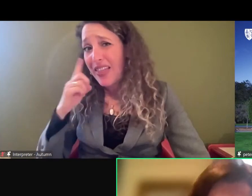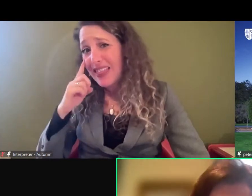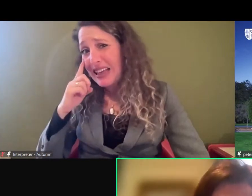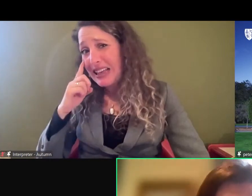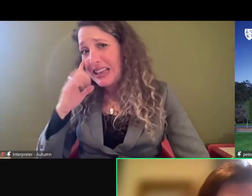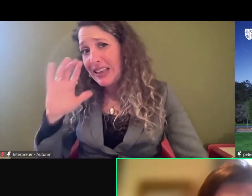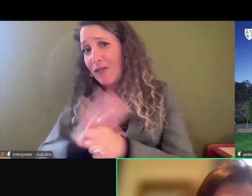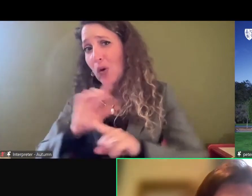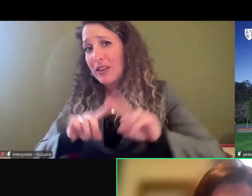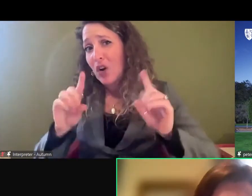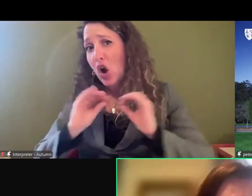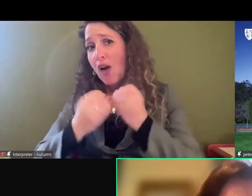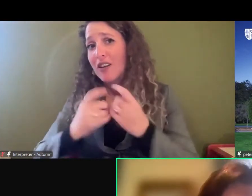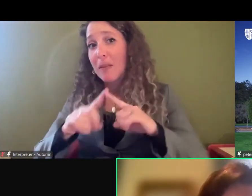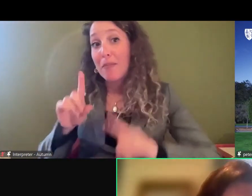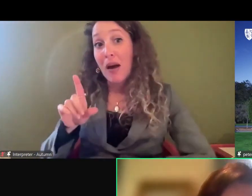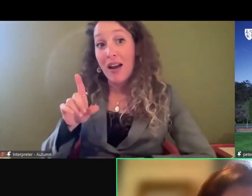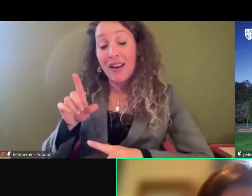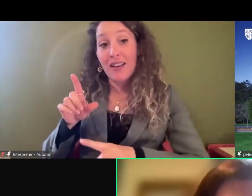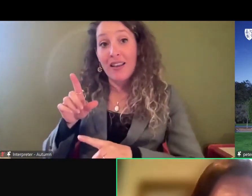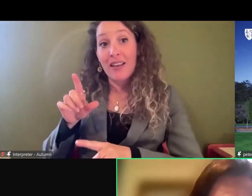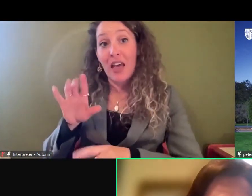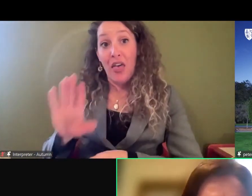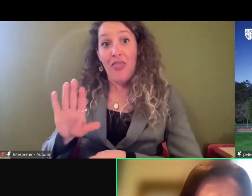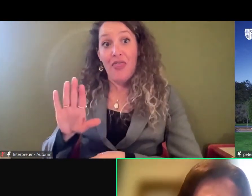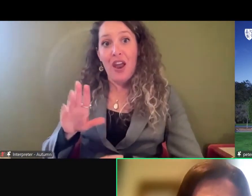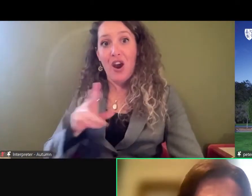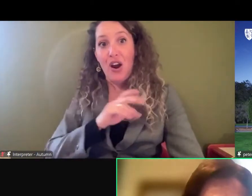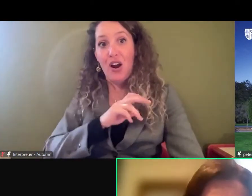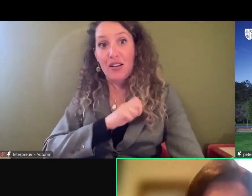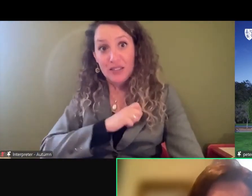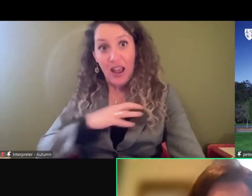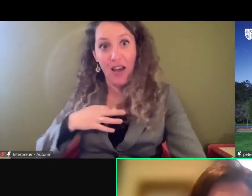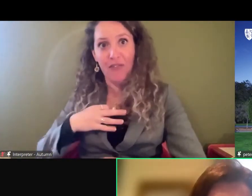that office had already had its staff slashed. So